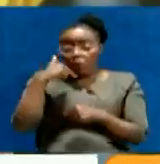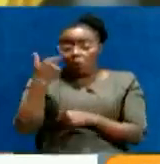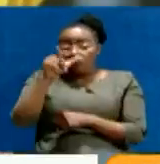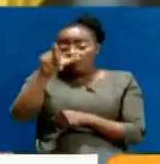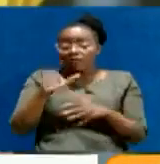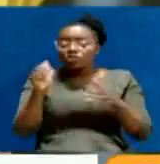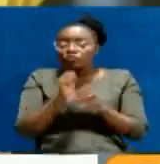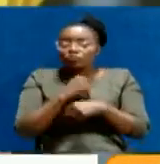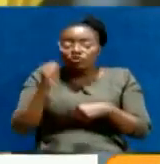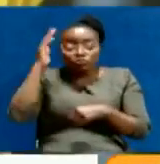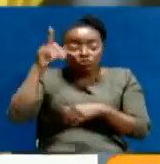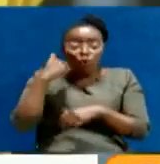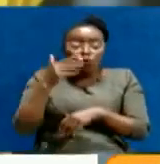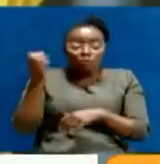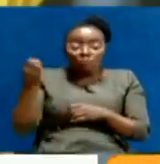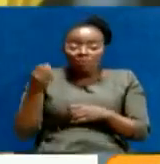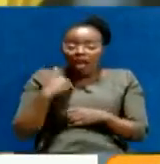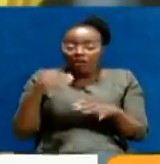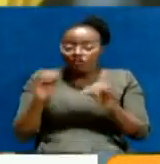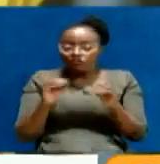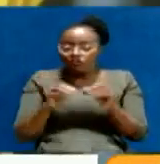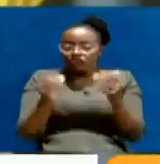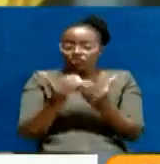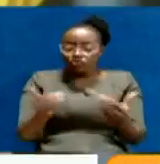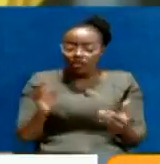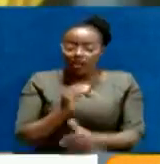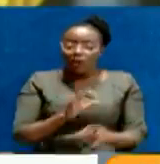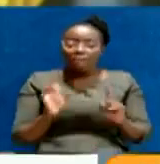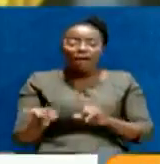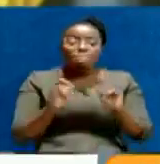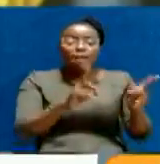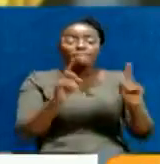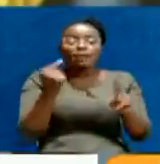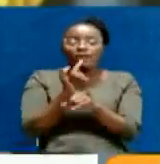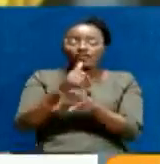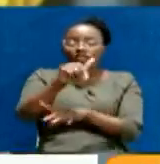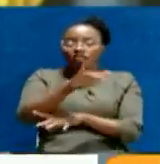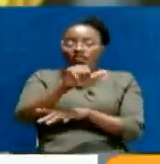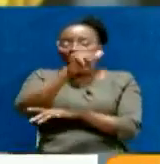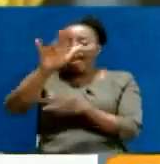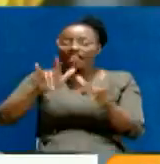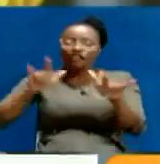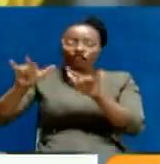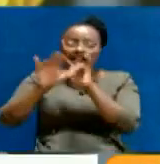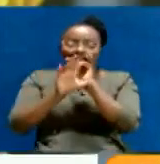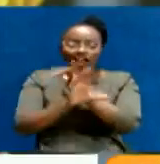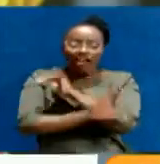anayo, huwezi kujua nani hana. Sisi watoto wenu tunazunguka sana huko manchi mengine,